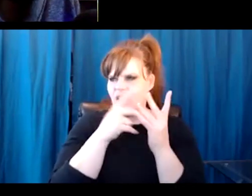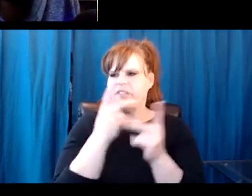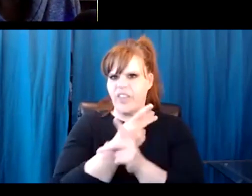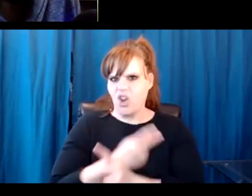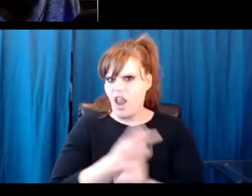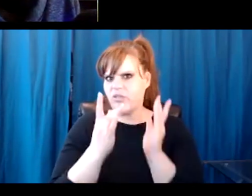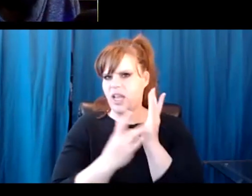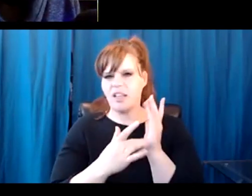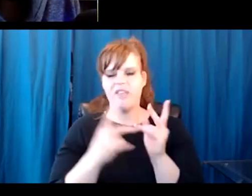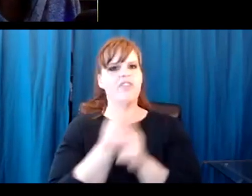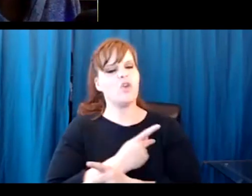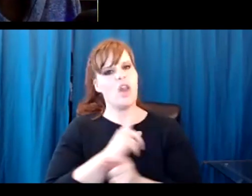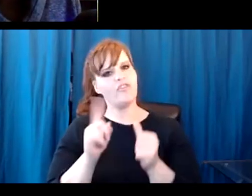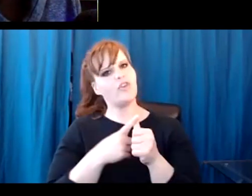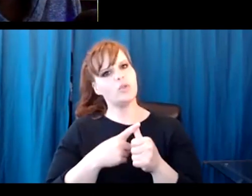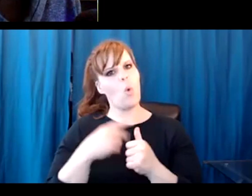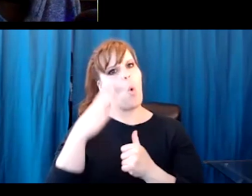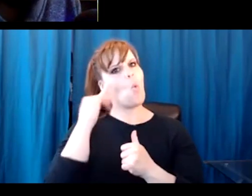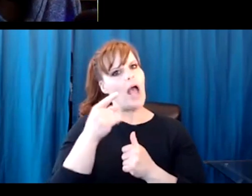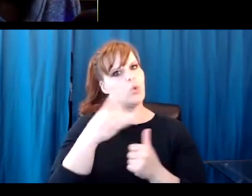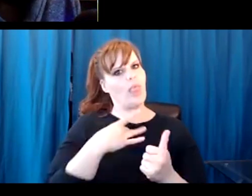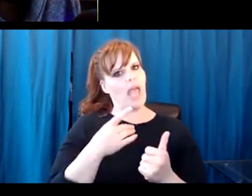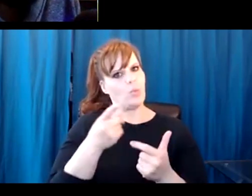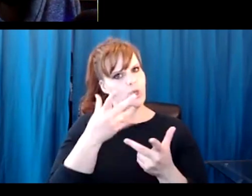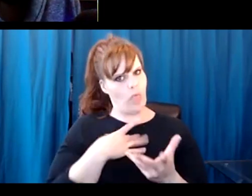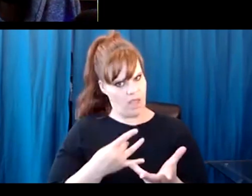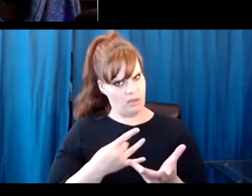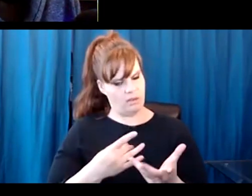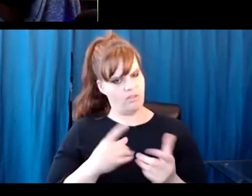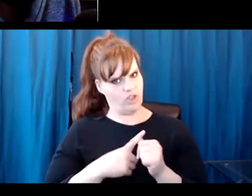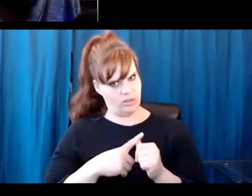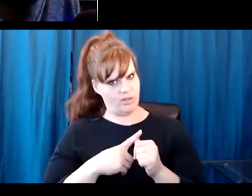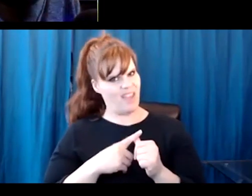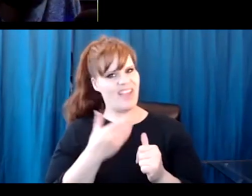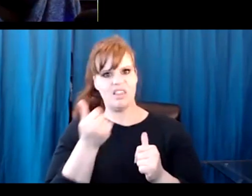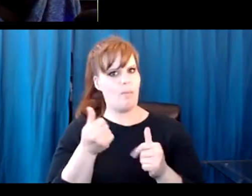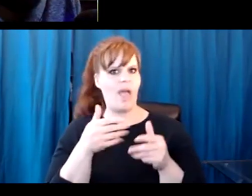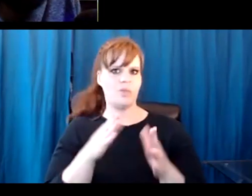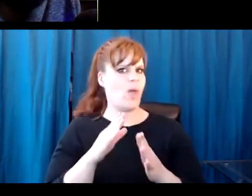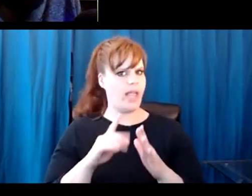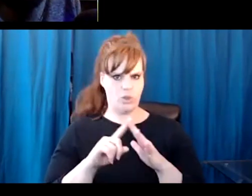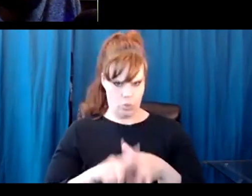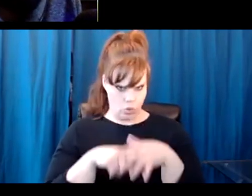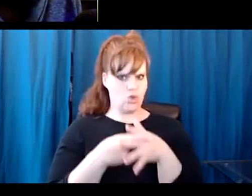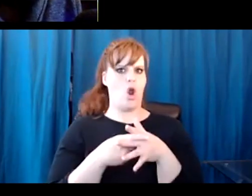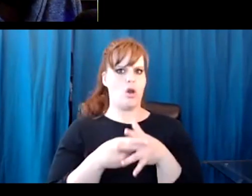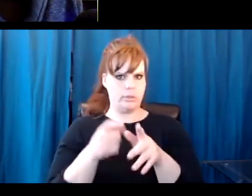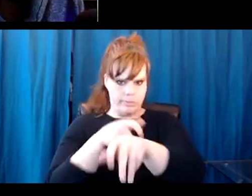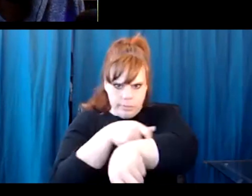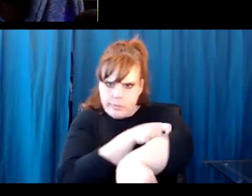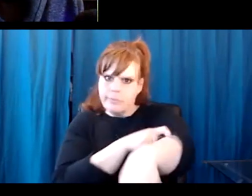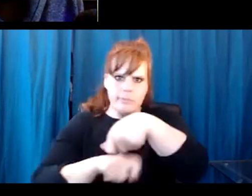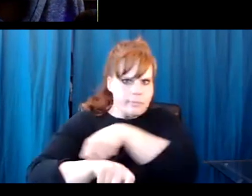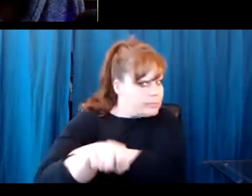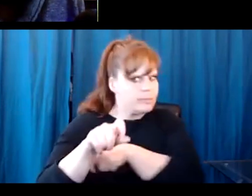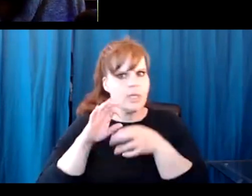figuring out why you like what you like is probably going to be the best way to get started in terms of building that